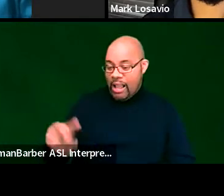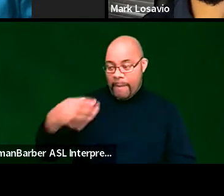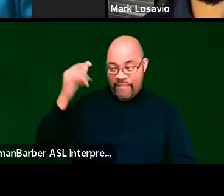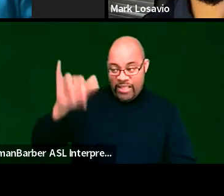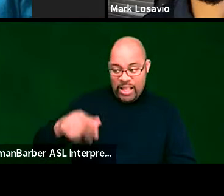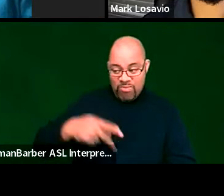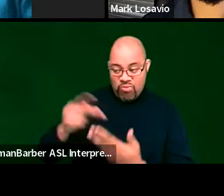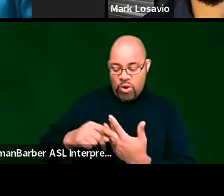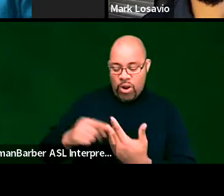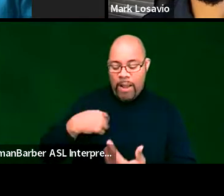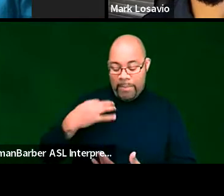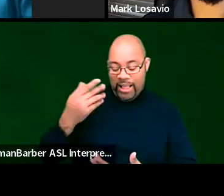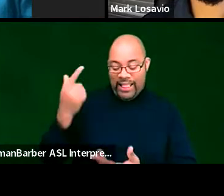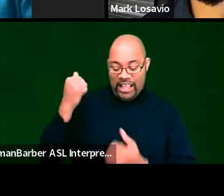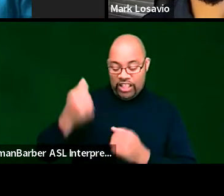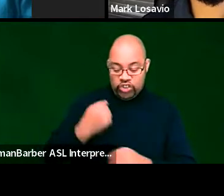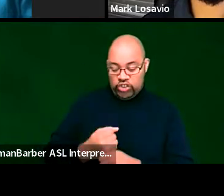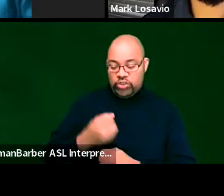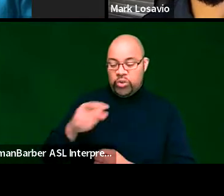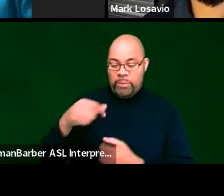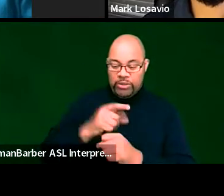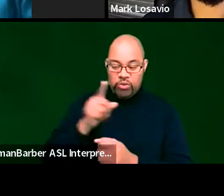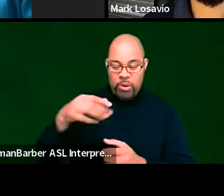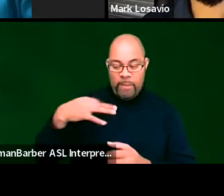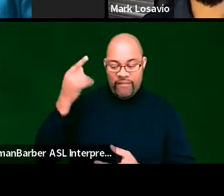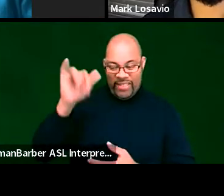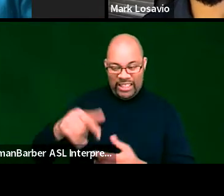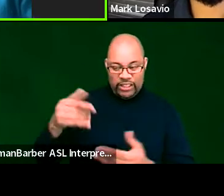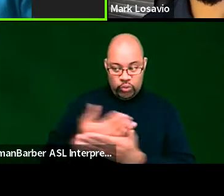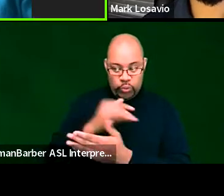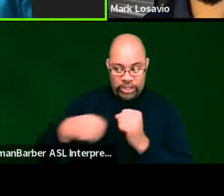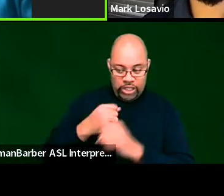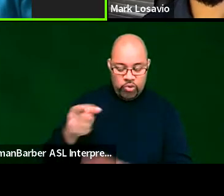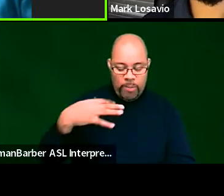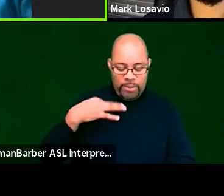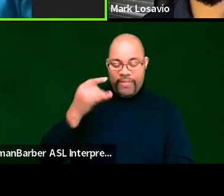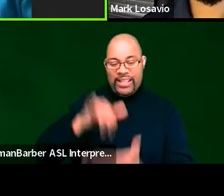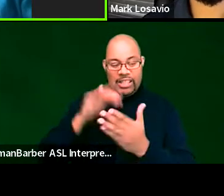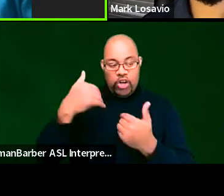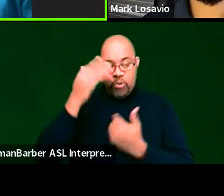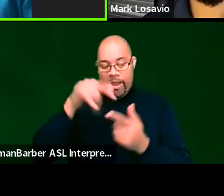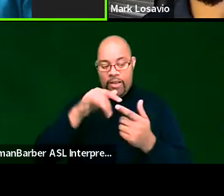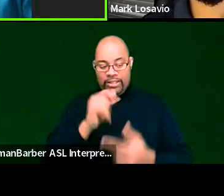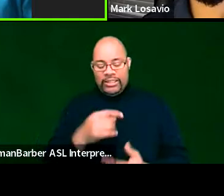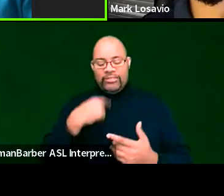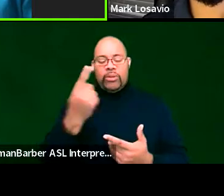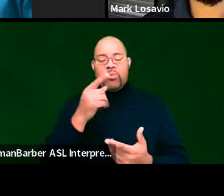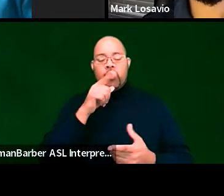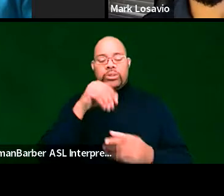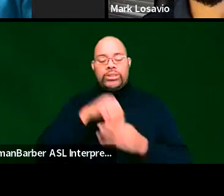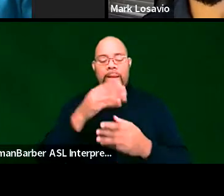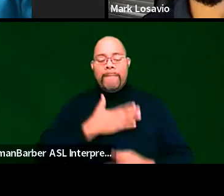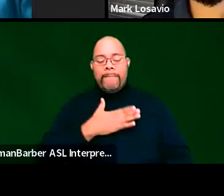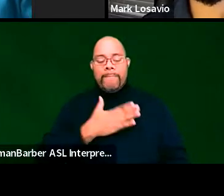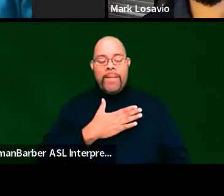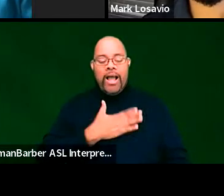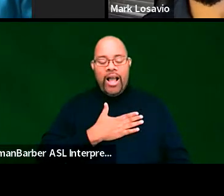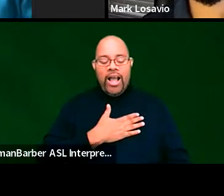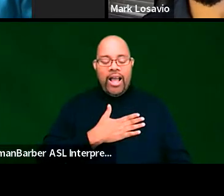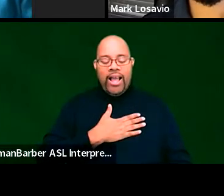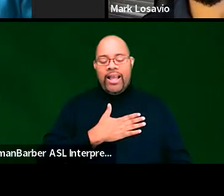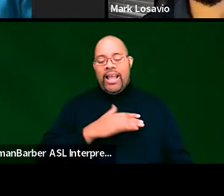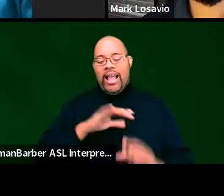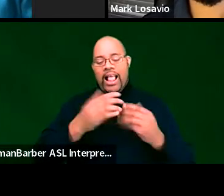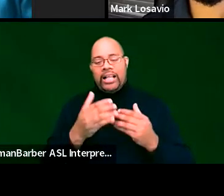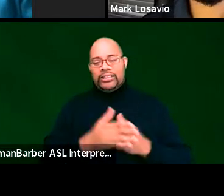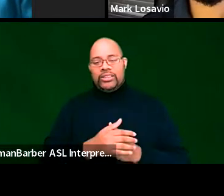for this program. I applied last year, so make sure you apply too. Right. Like that's how I knew about it. There was someone who was in my, in a